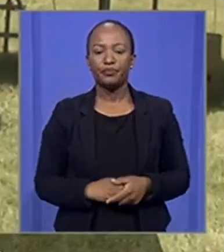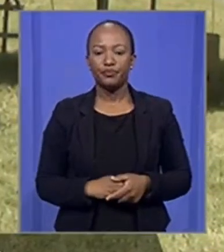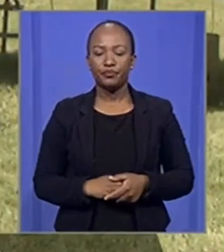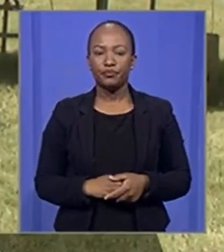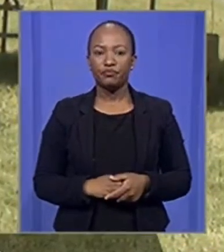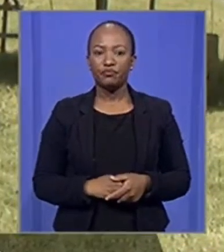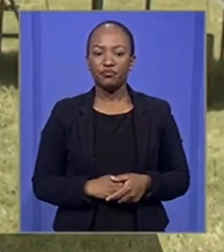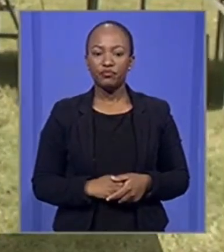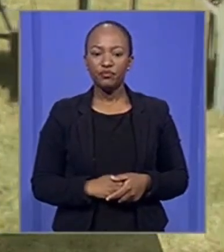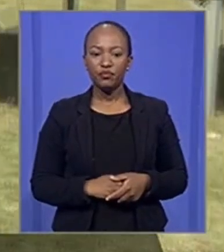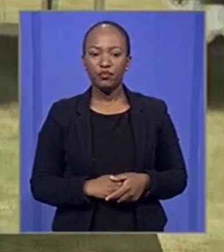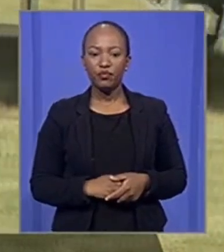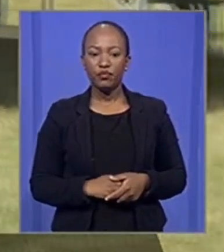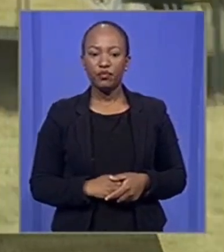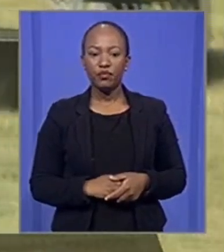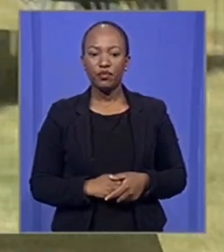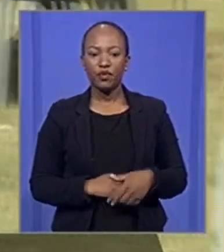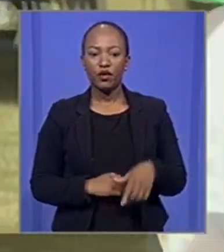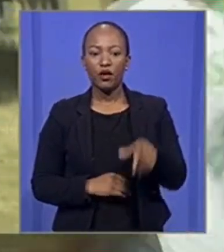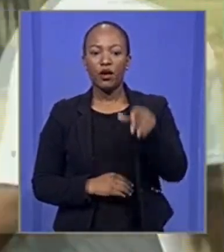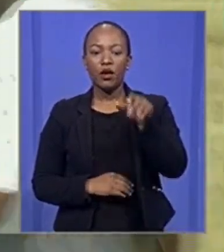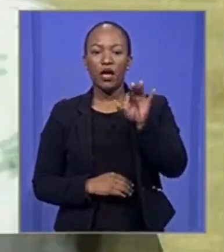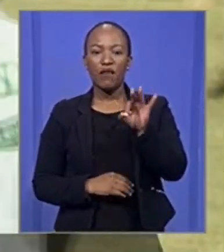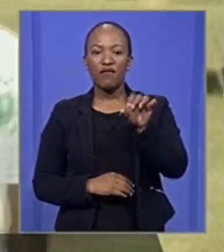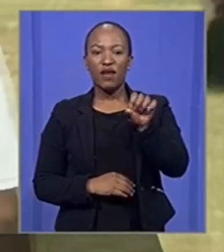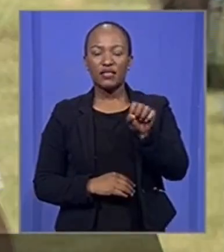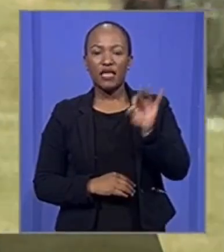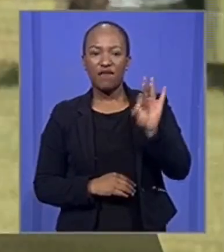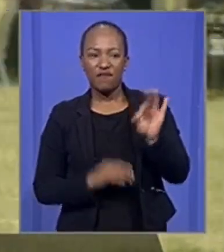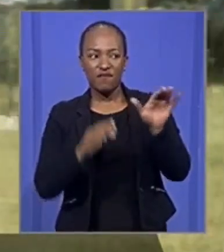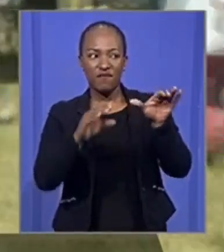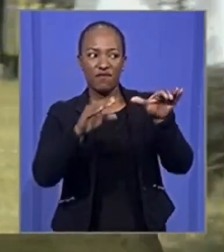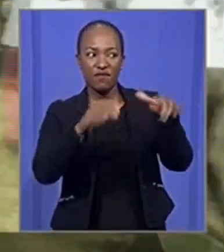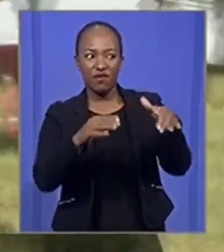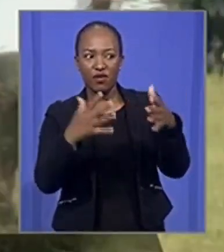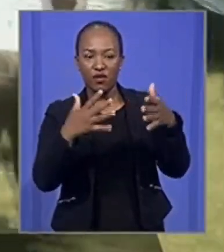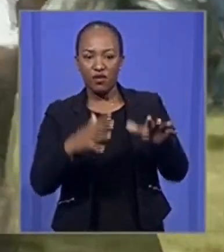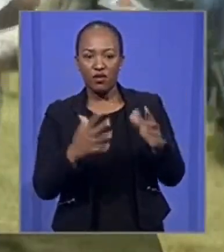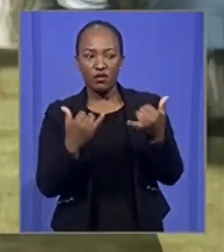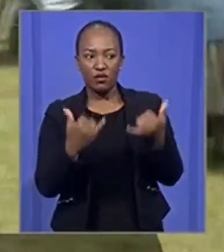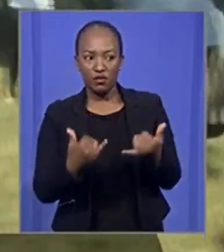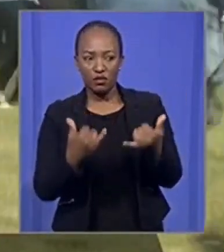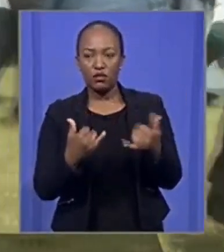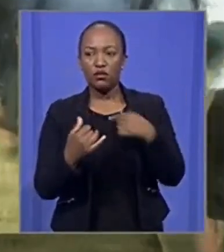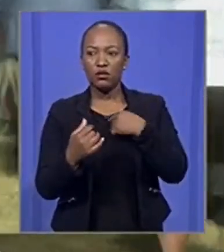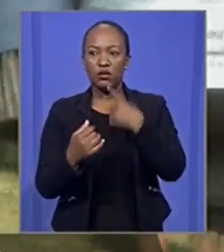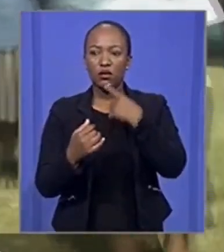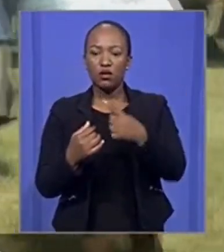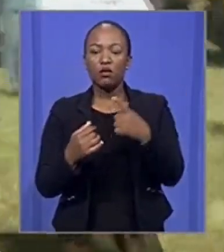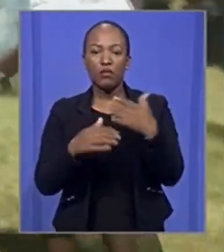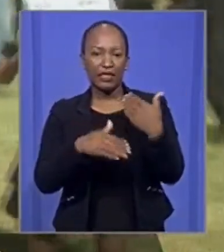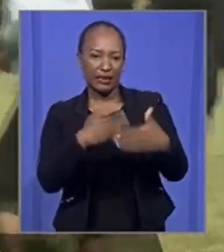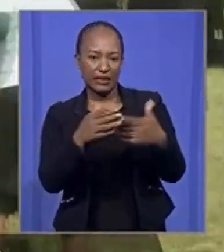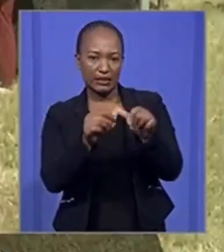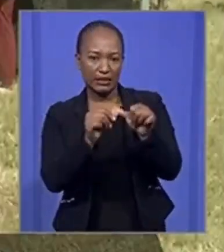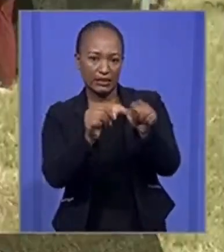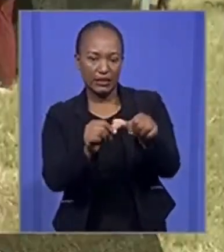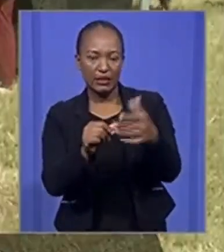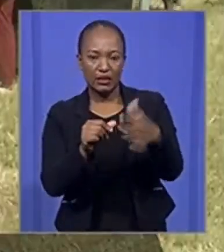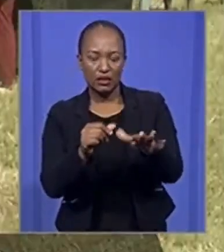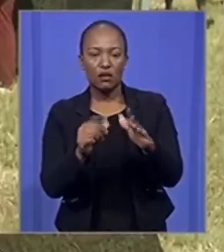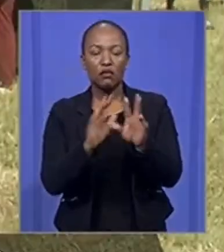Forum for Service Delivery e na le kemedi makgotleng a fapaneng ka hara naha Moga ona o re o tla sebetsa ka thata o pakatsa ntlha ya hore o